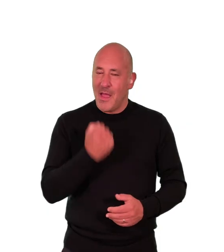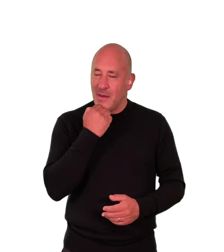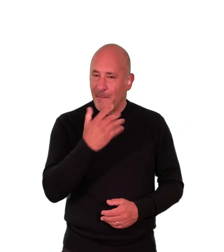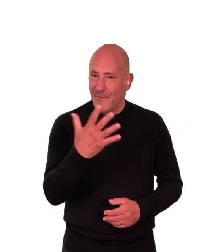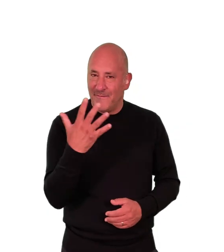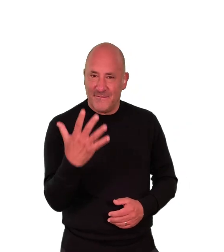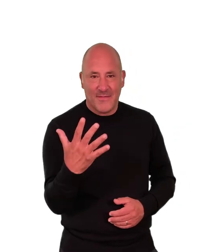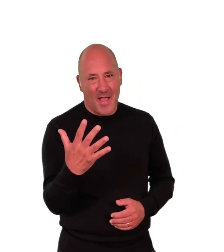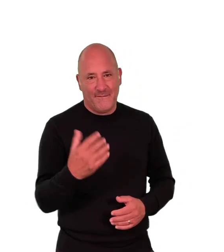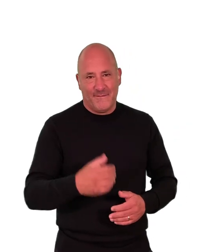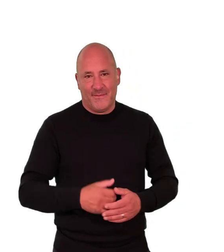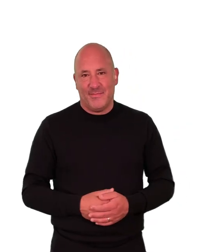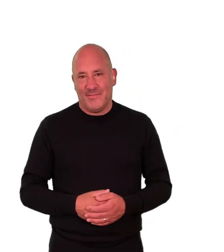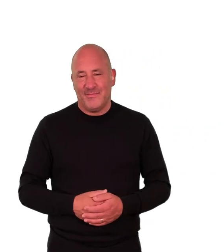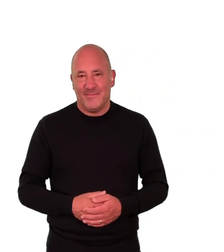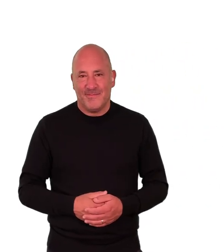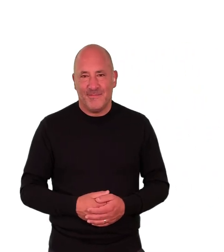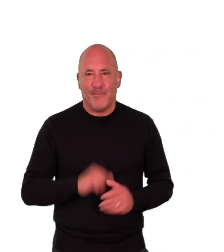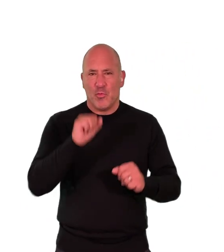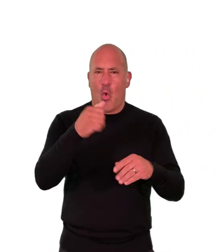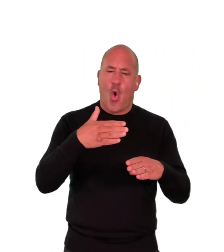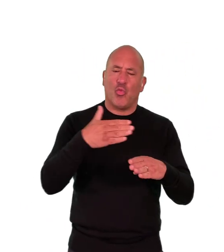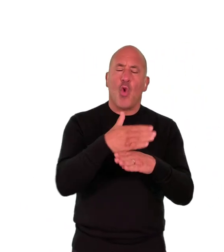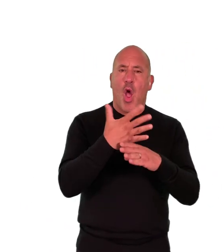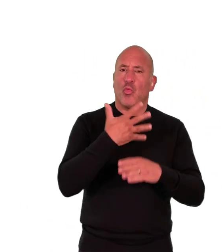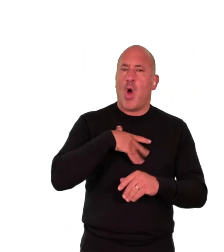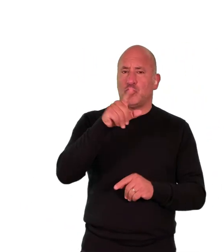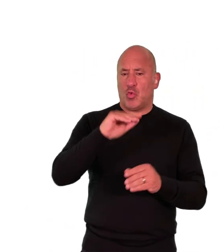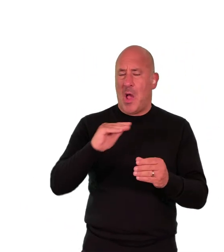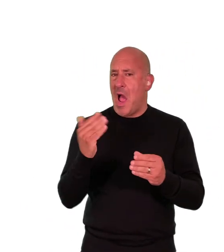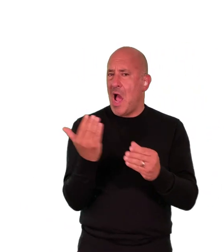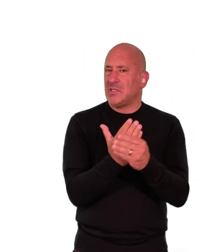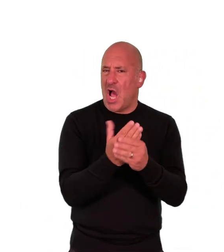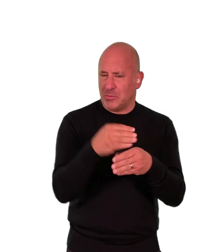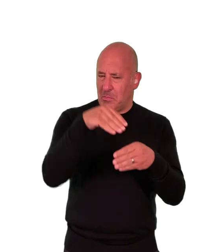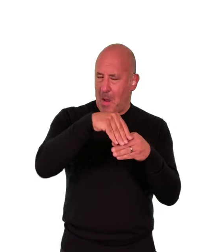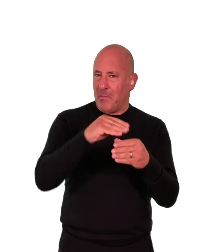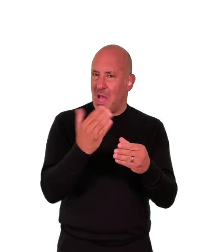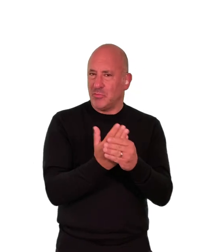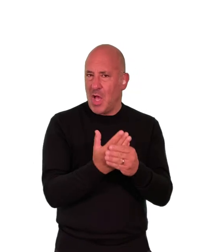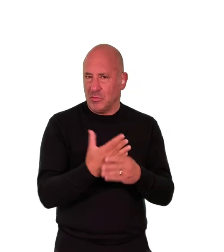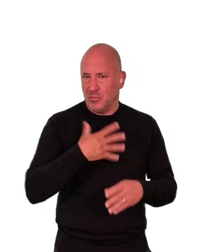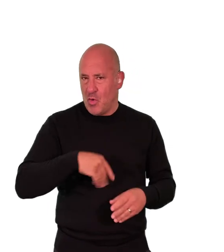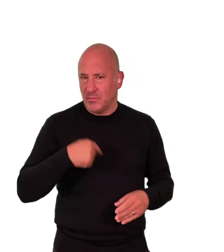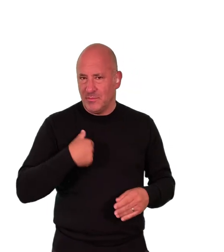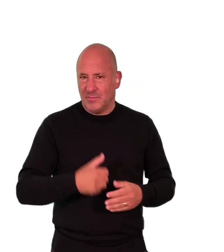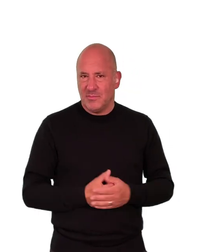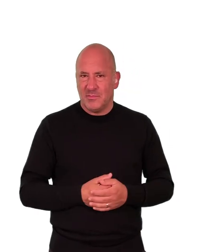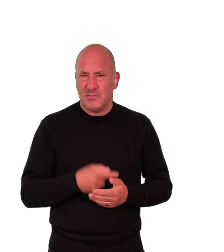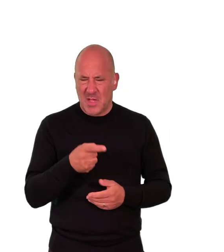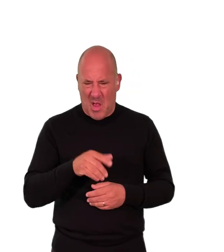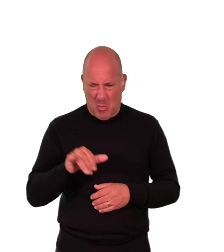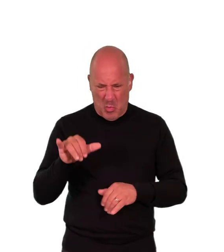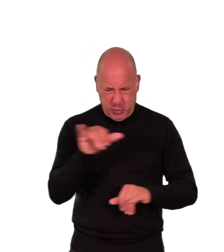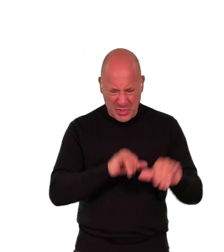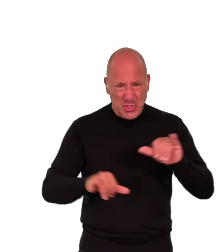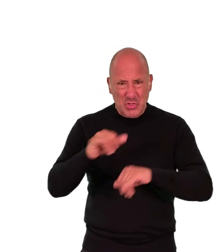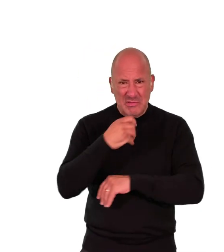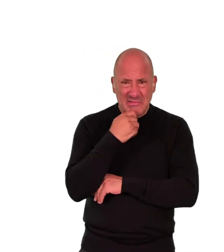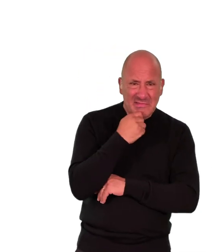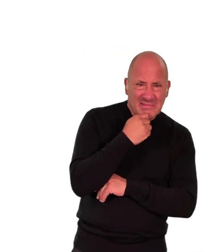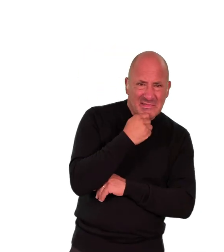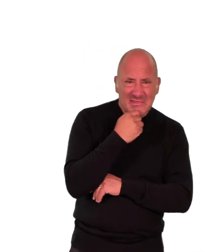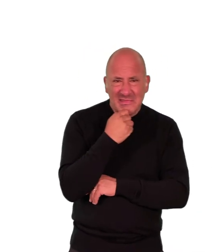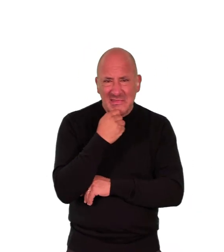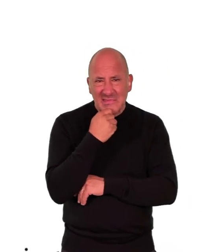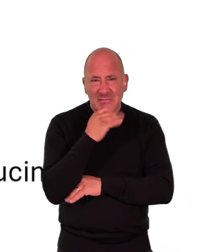Top tip 5. We ask you to attach an example of your work. If you're not sure what to include, it might